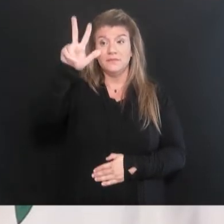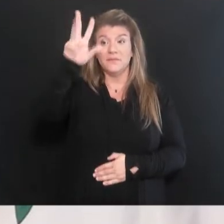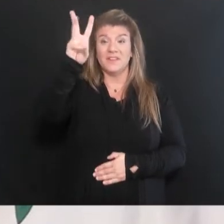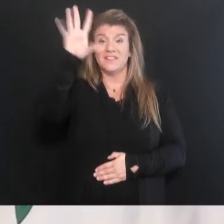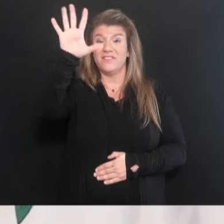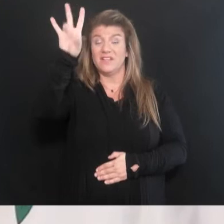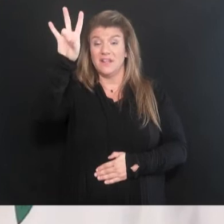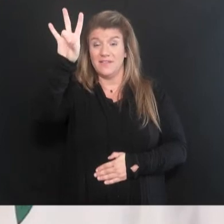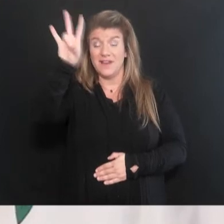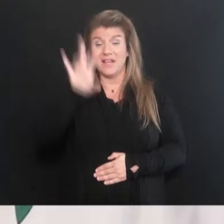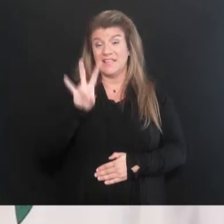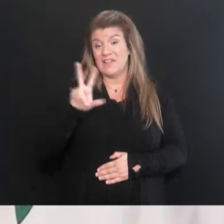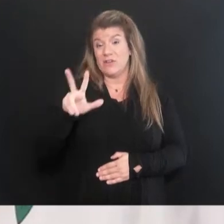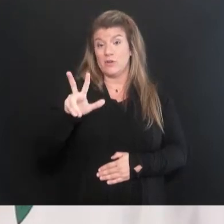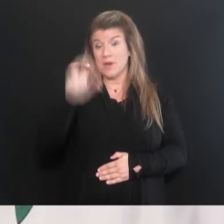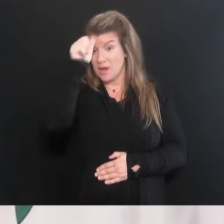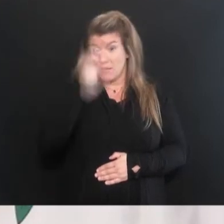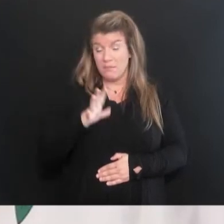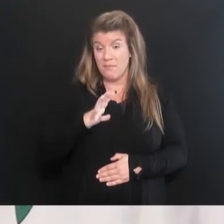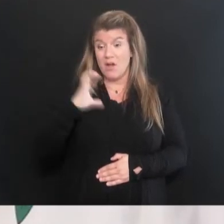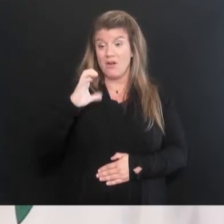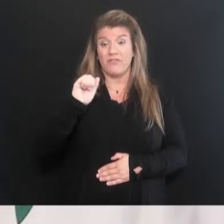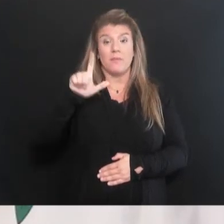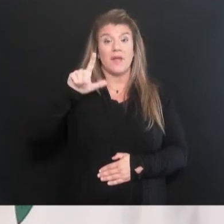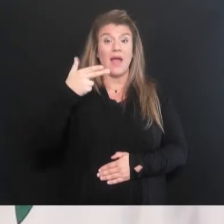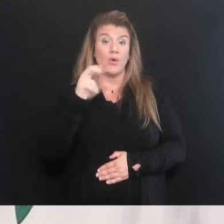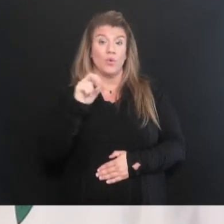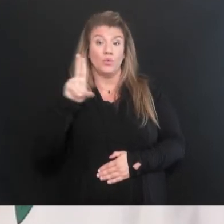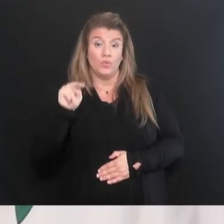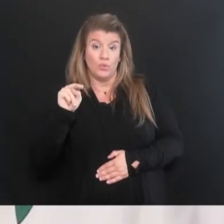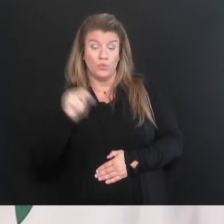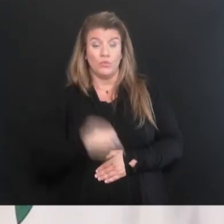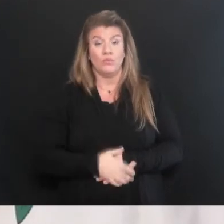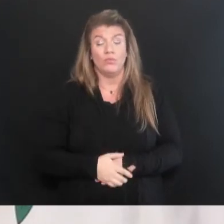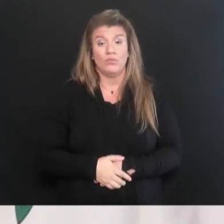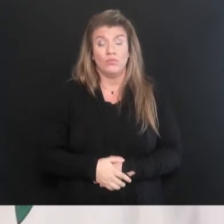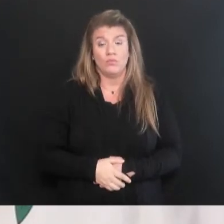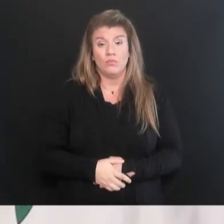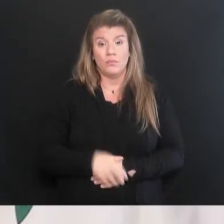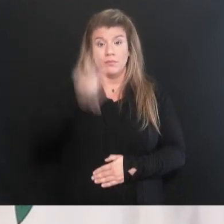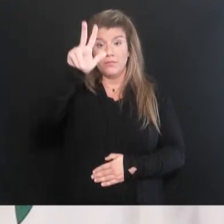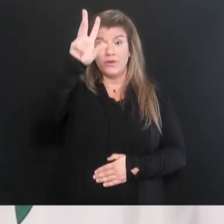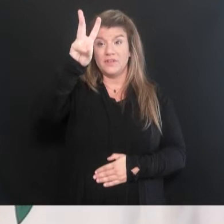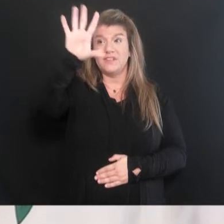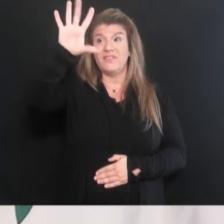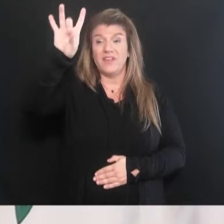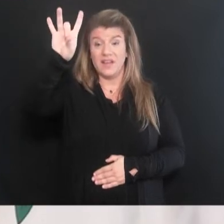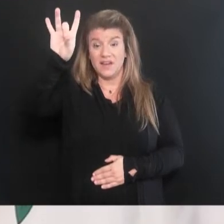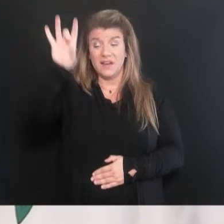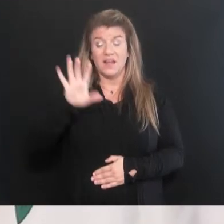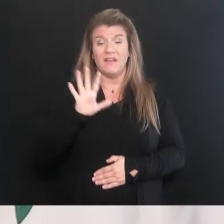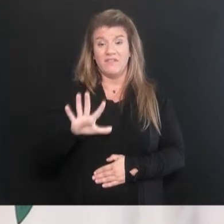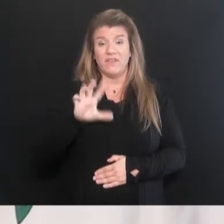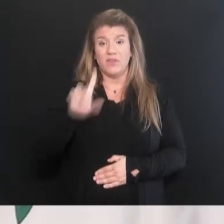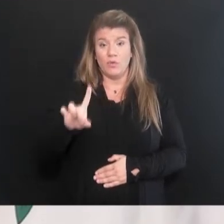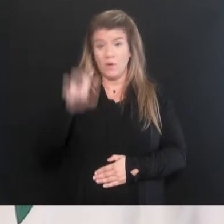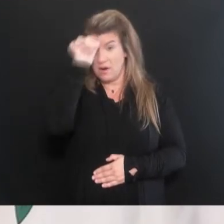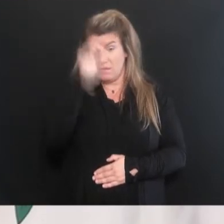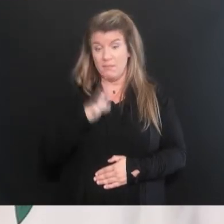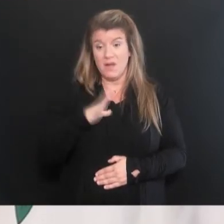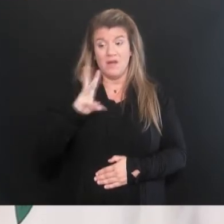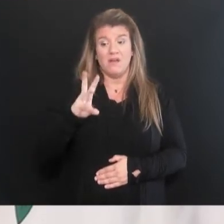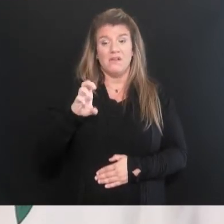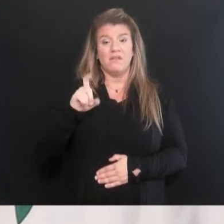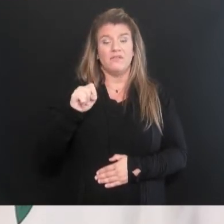3,657th death, a 73-year-old male from Calhoun County. The 3,658th death, a 51-year-old male from